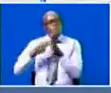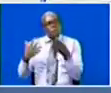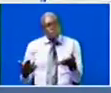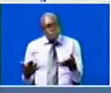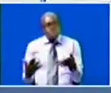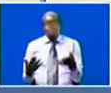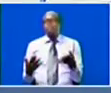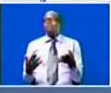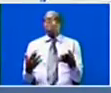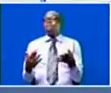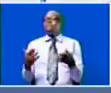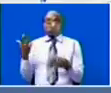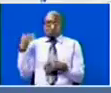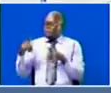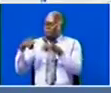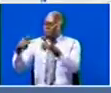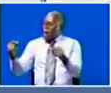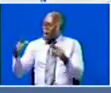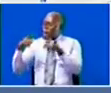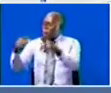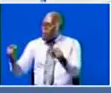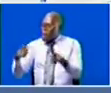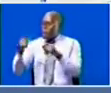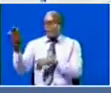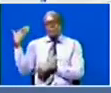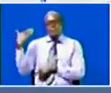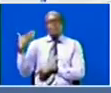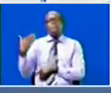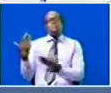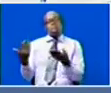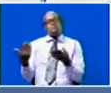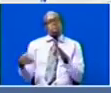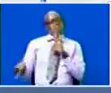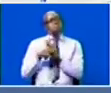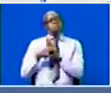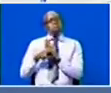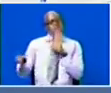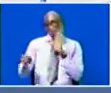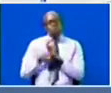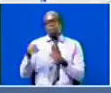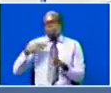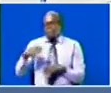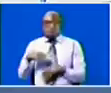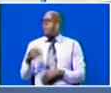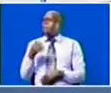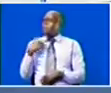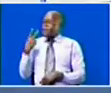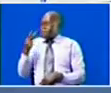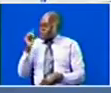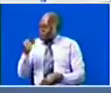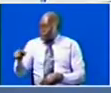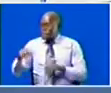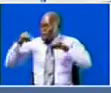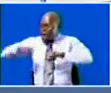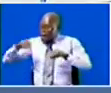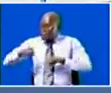you know, there were things that were said by you, you know, in the past. And, you know, many people were really waiting to see if this